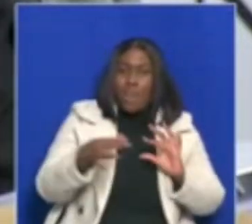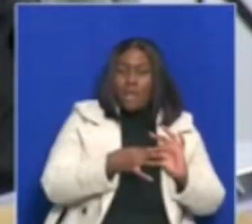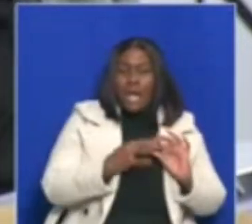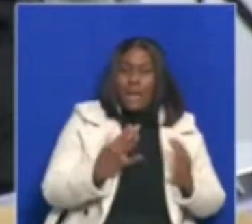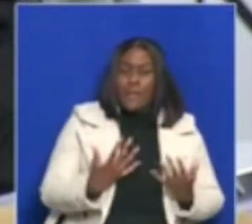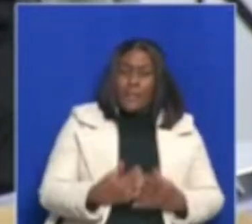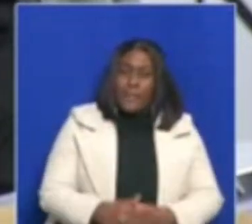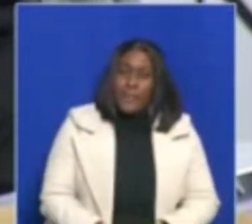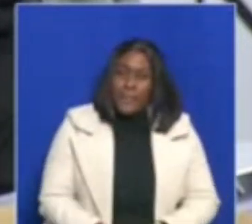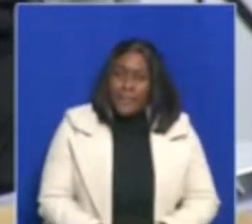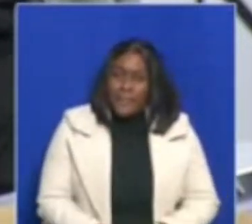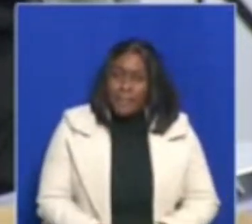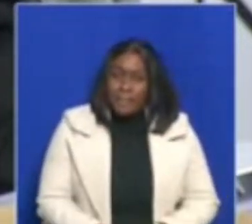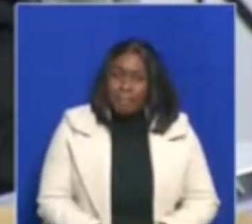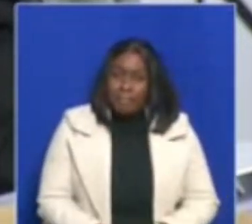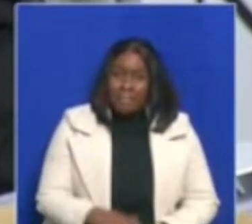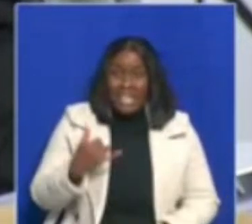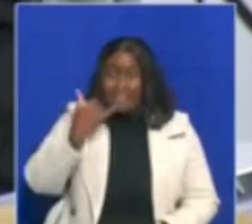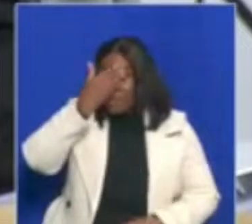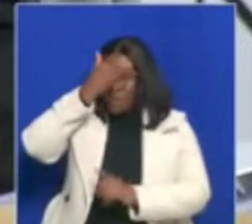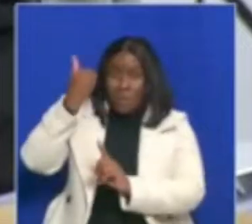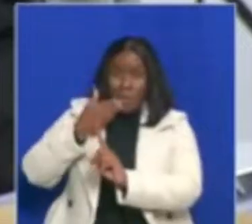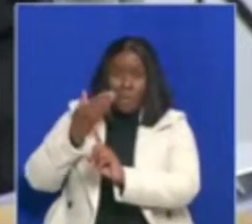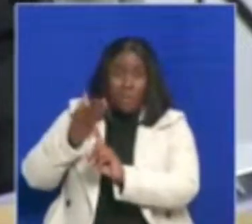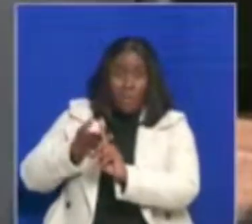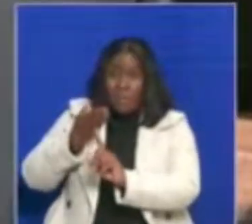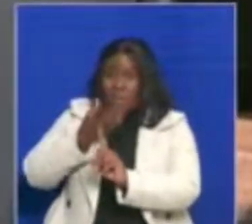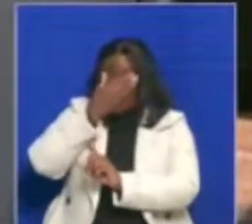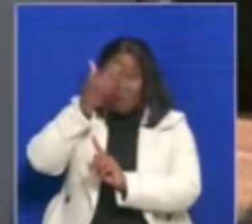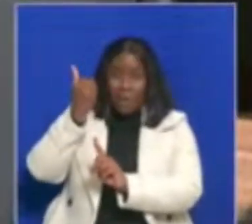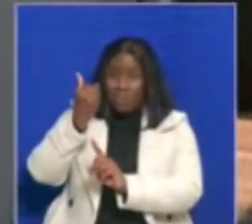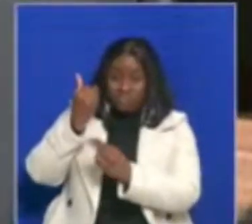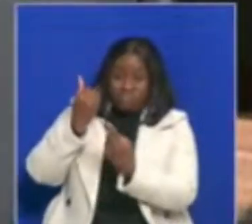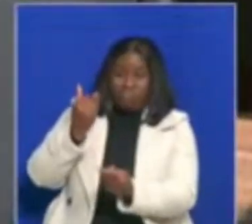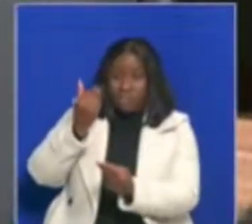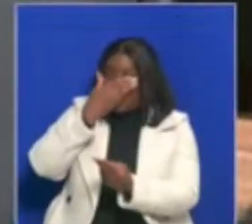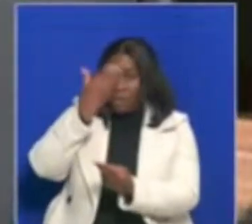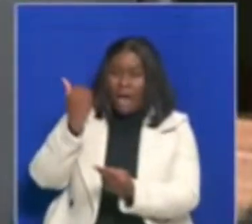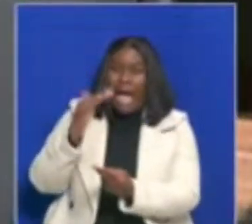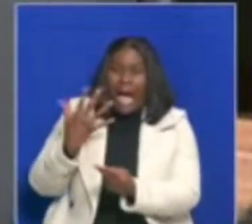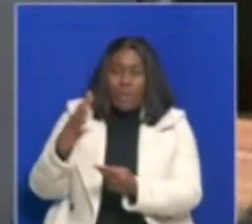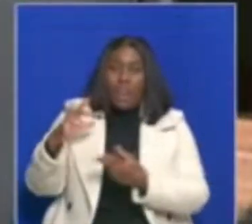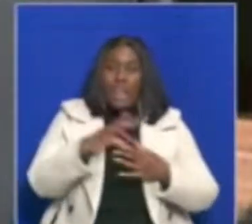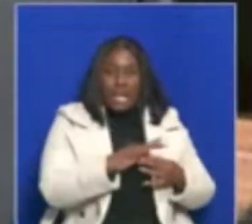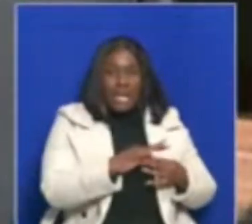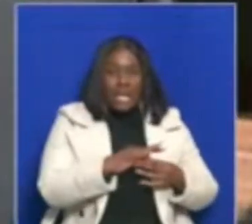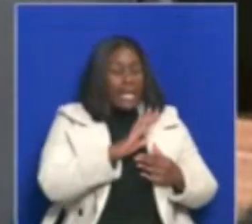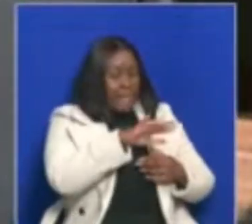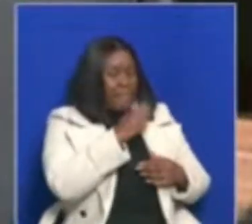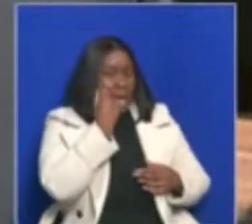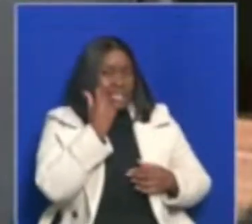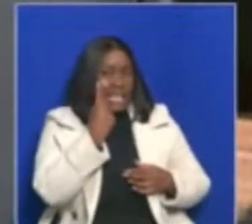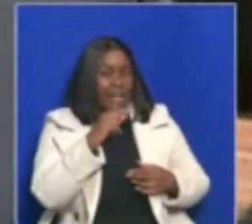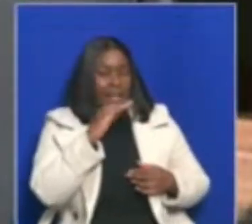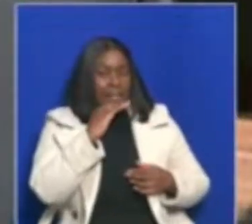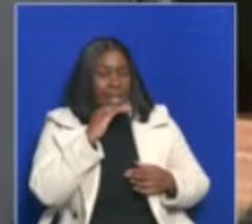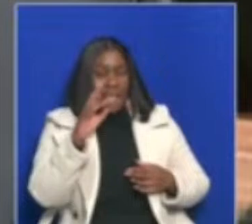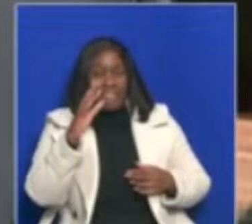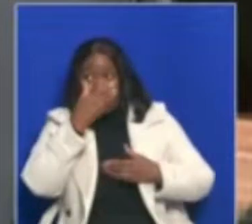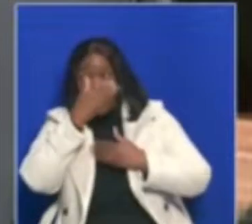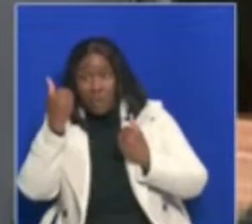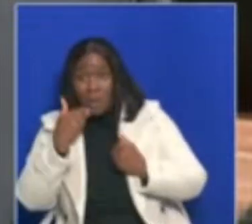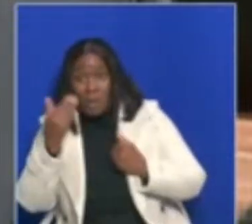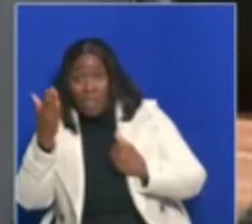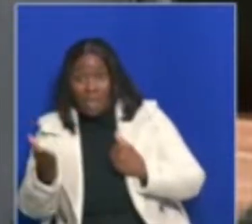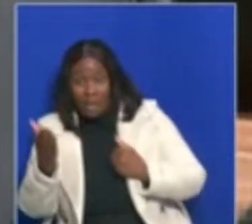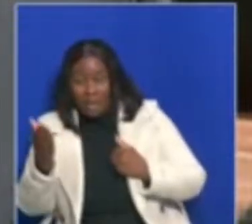If they are known, then in fact... No, I understand if they're unknown, they can't be linked Yes. to any docket. Yeah.